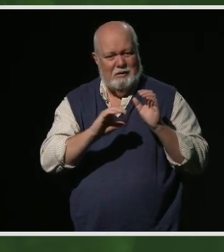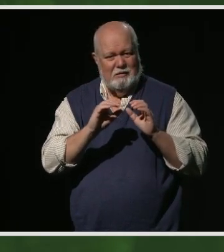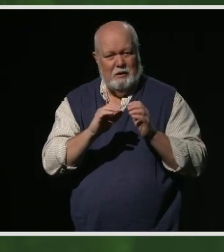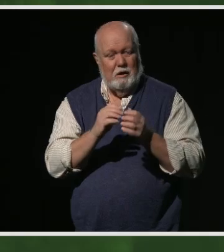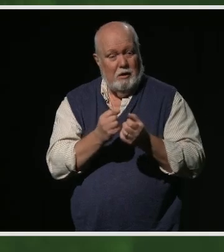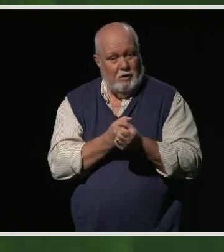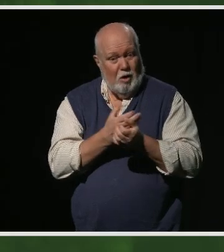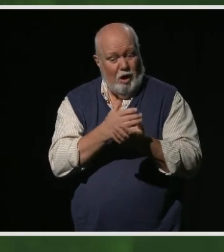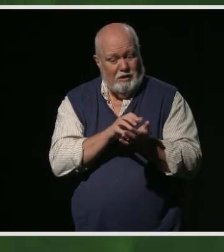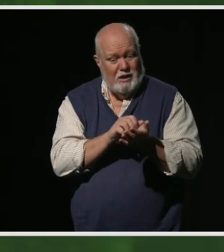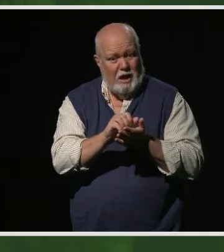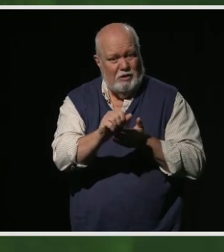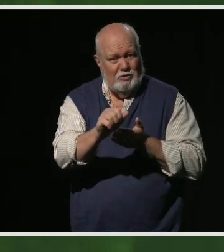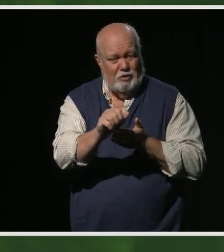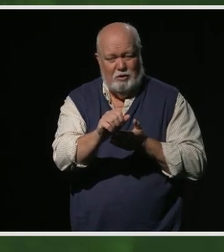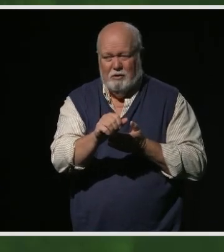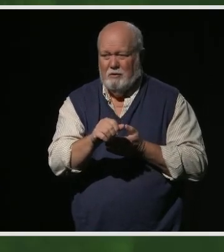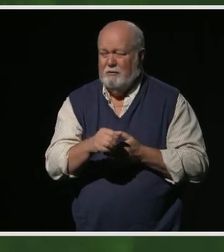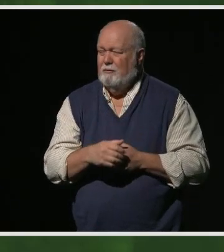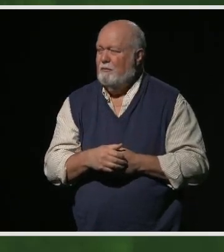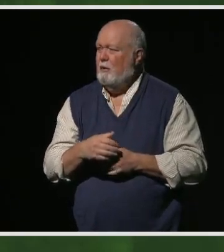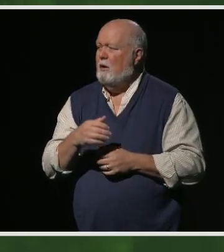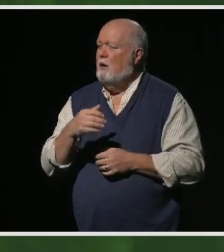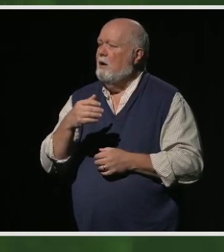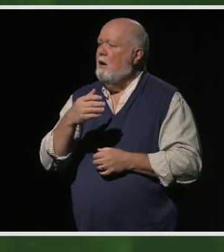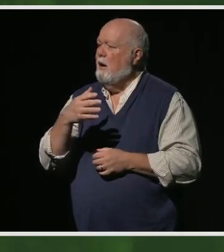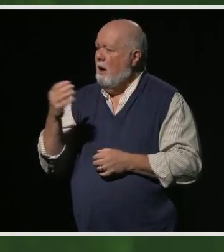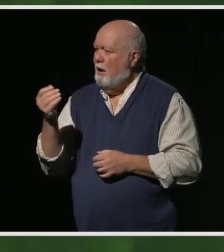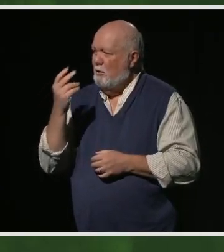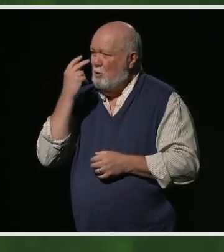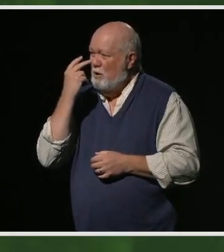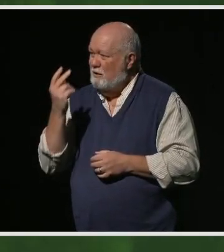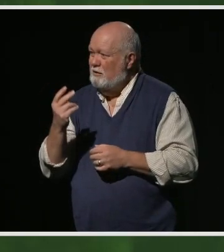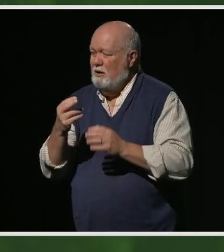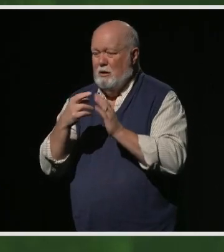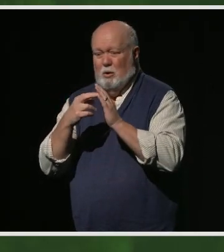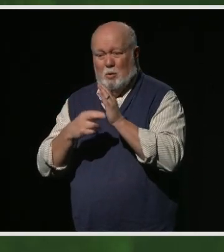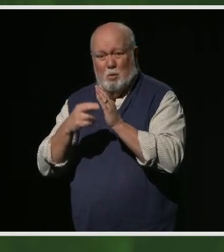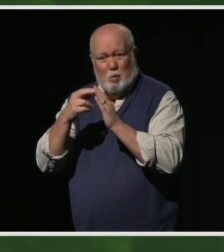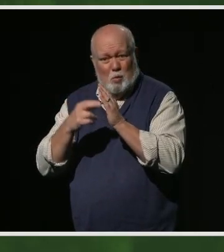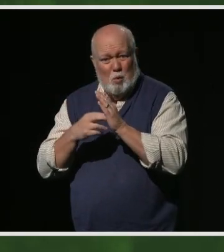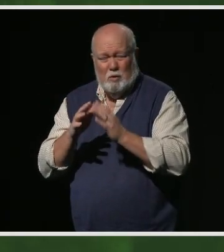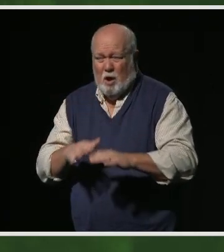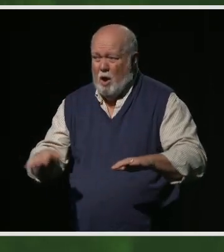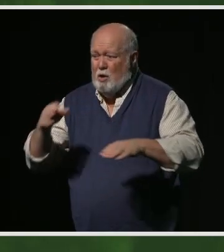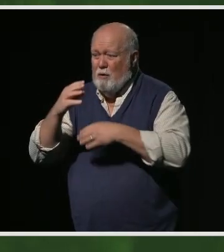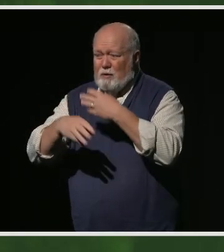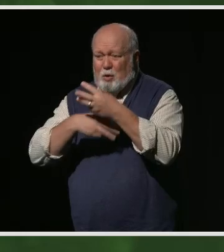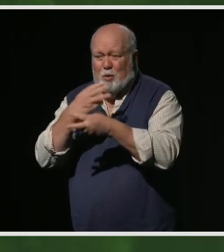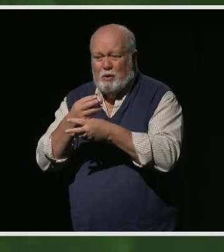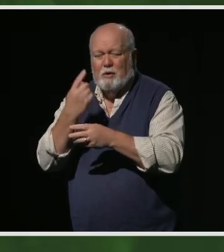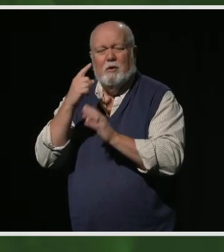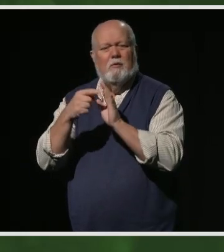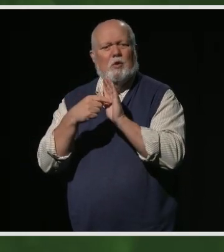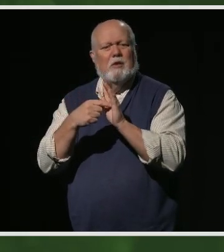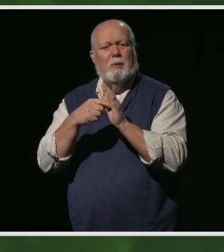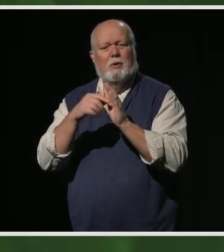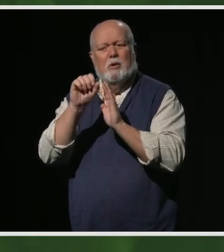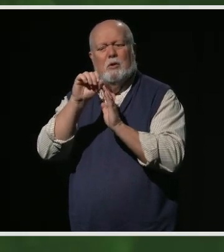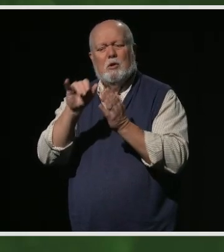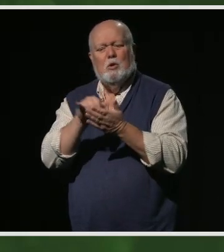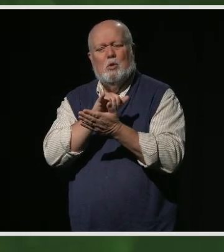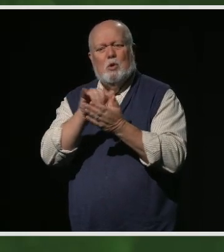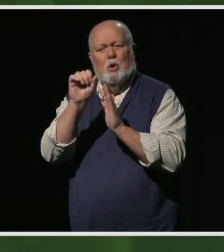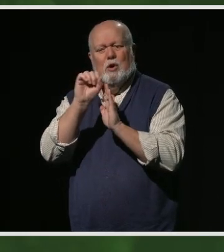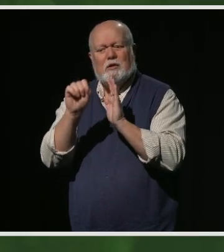cancer-causing. Poor consumer perception, and then we're seeing regulatory challenges around the world. For example, the state of New York has been